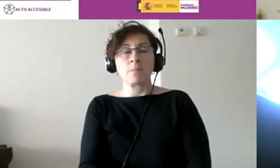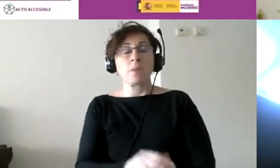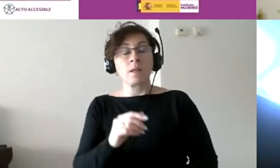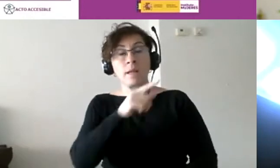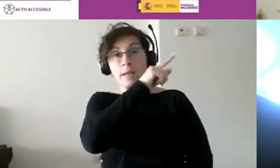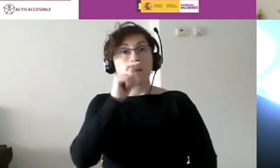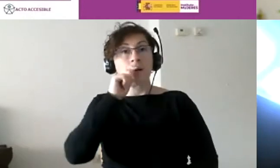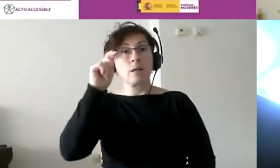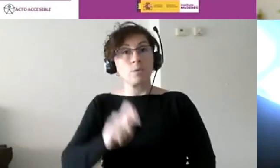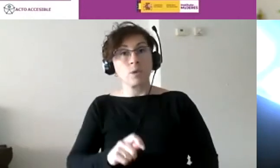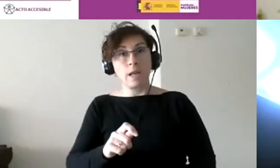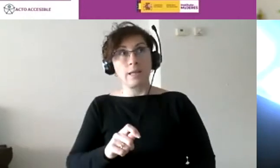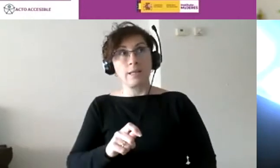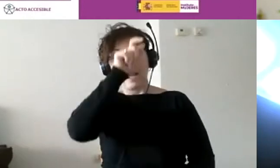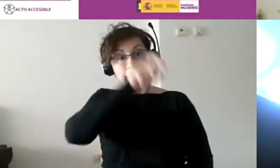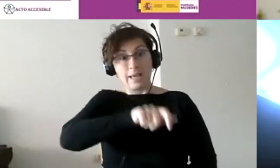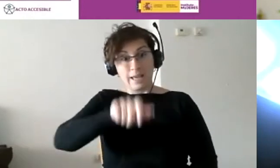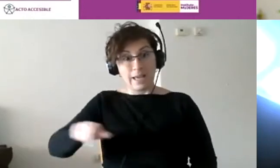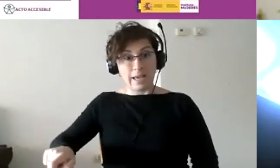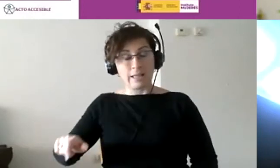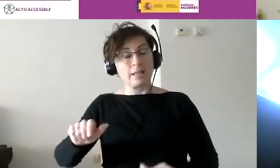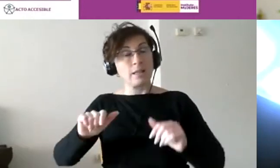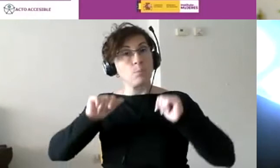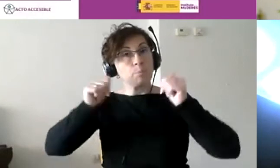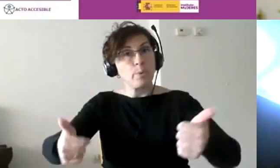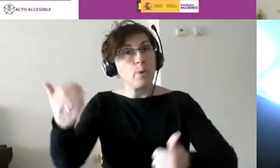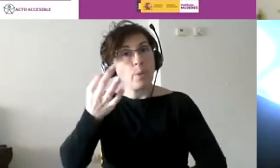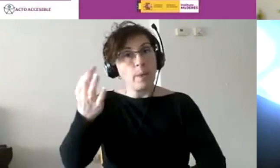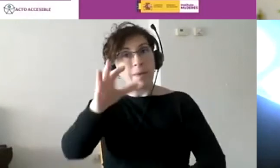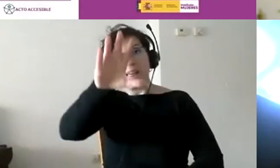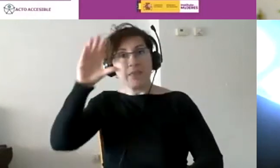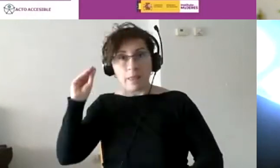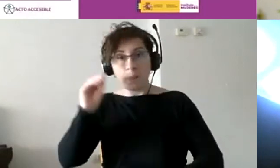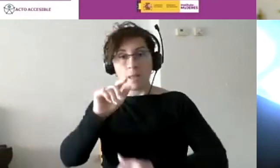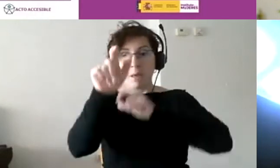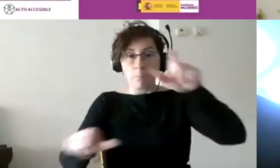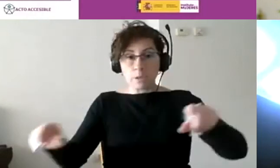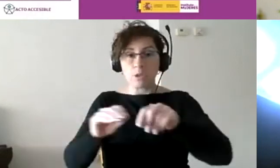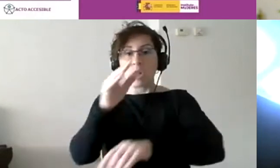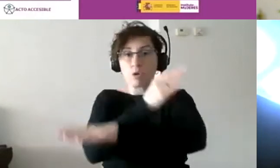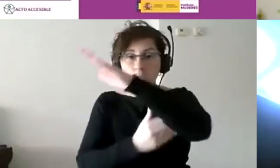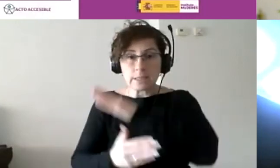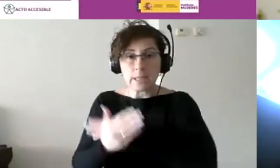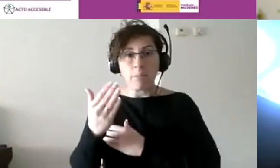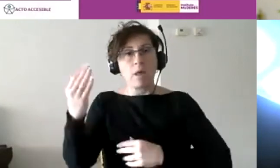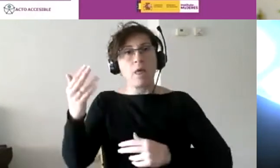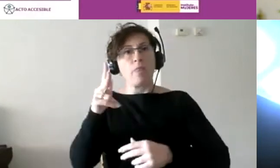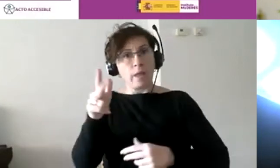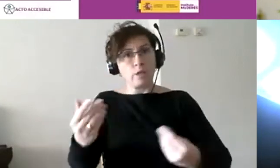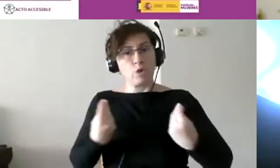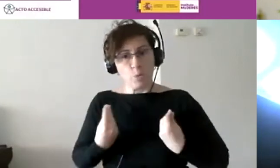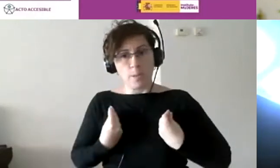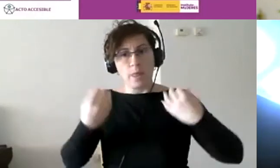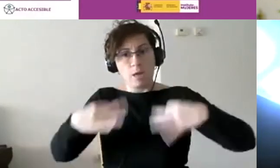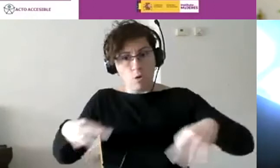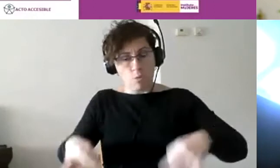to live a normal life, or even just right to live. Thank you, thank you, thank you, Catherine. We